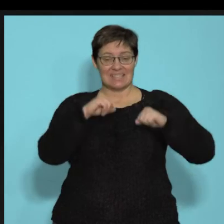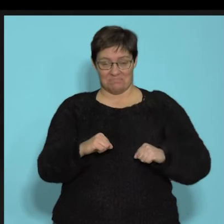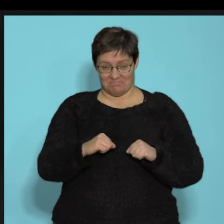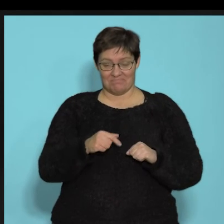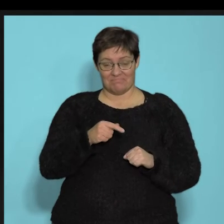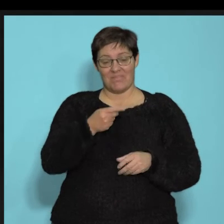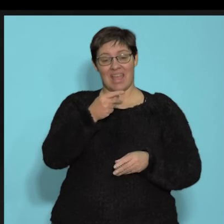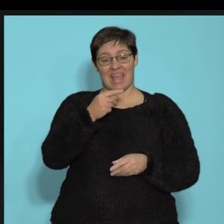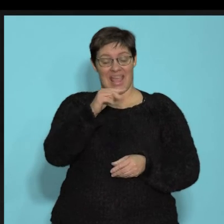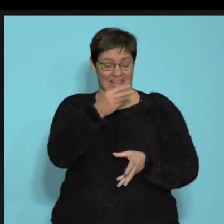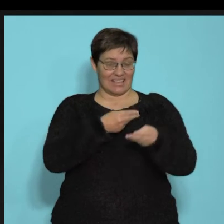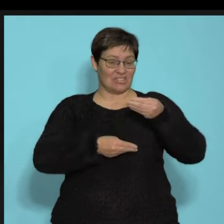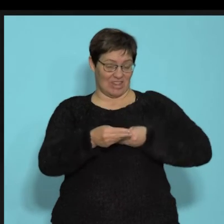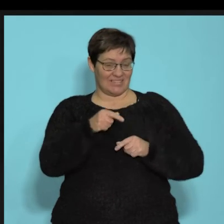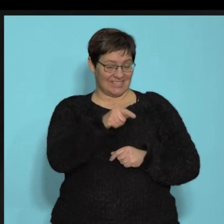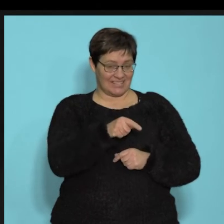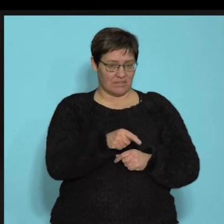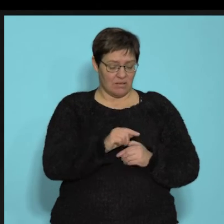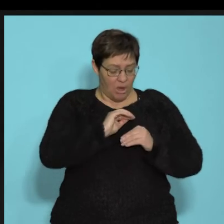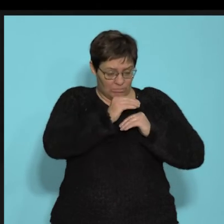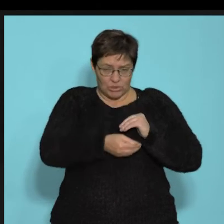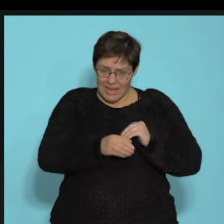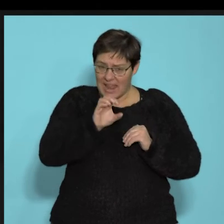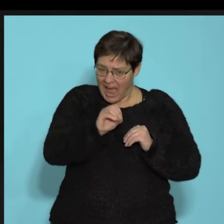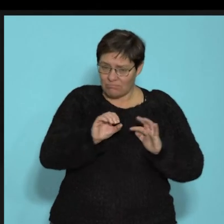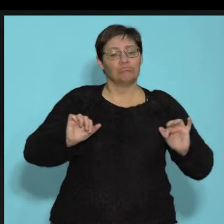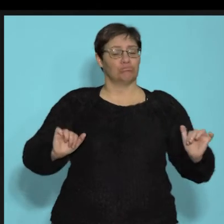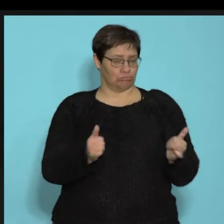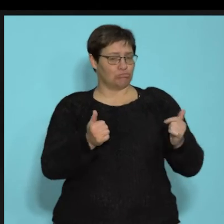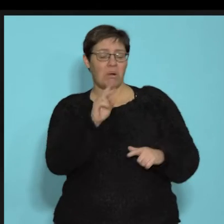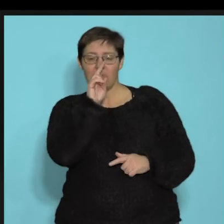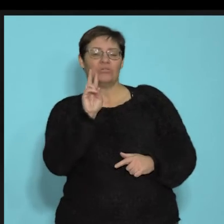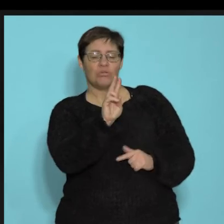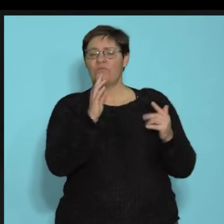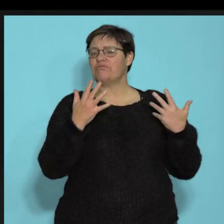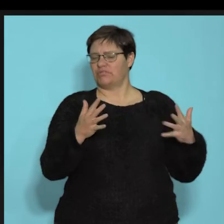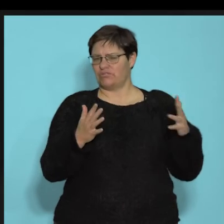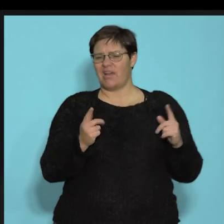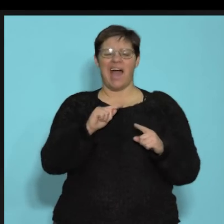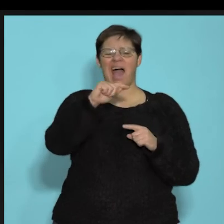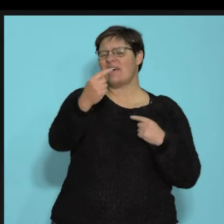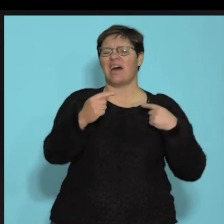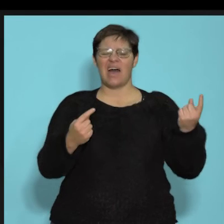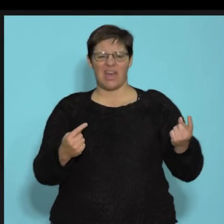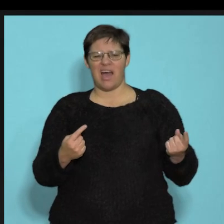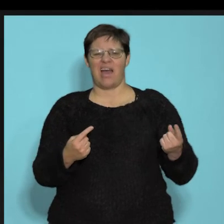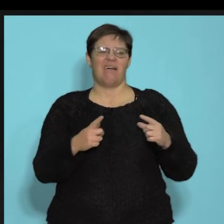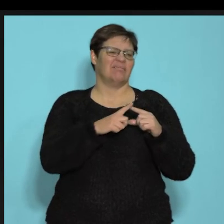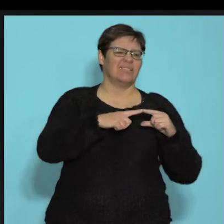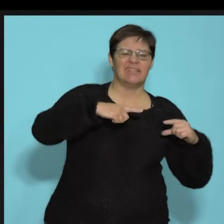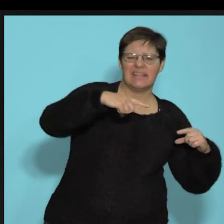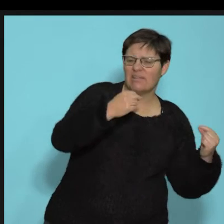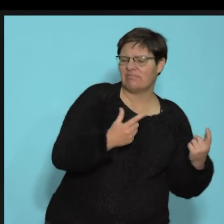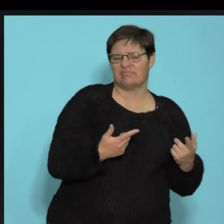system. And we definitely have a well-protected one. As we saw with a few of the, all right, the other organisms, a